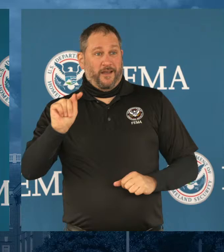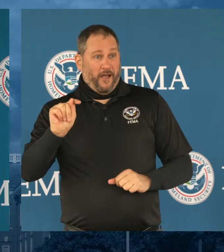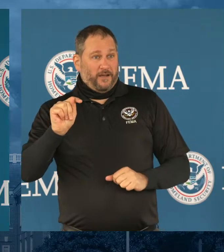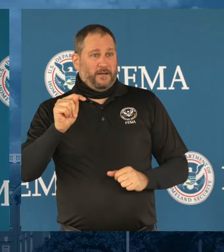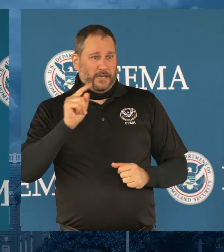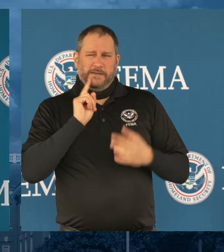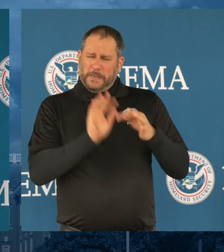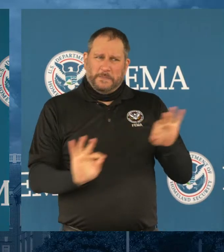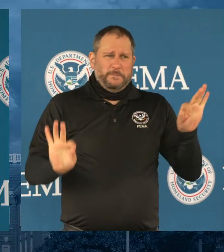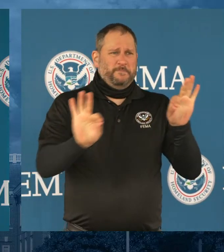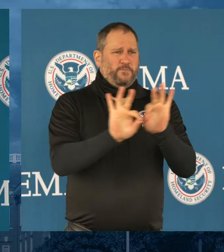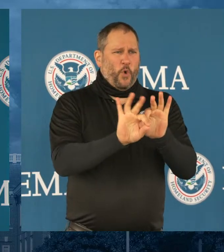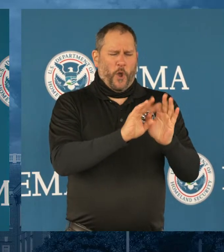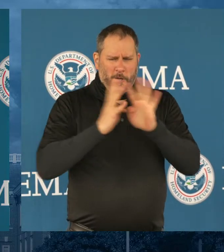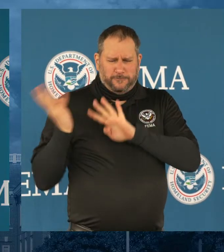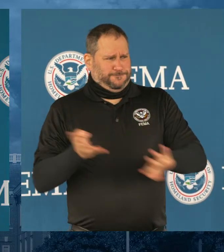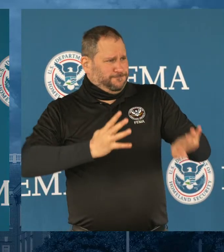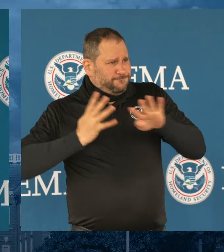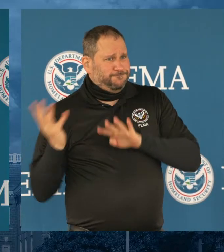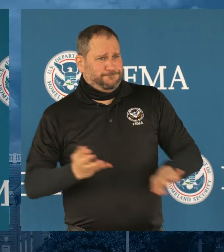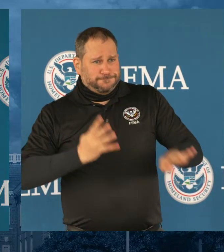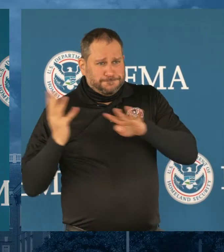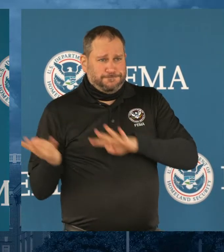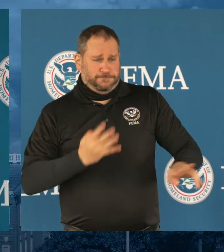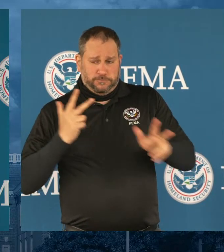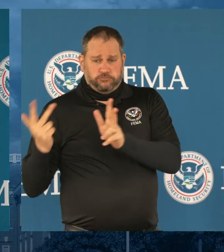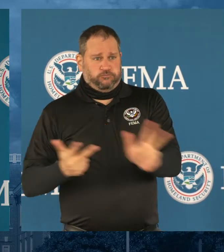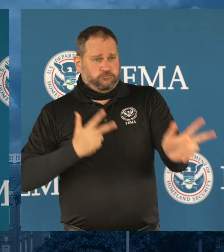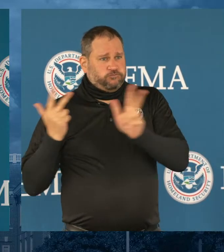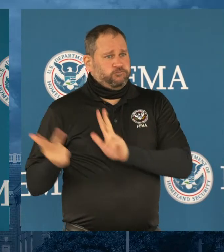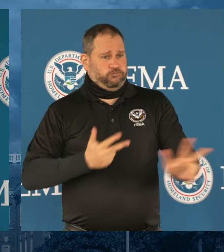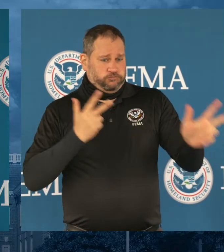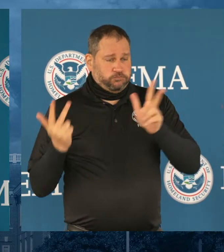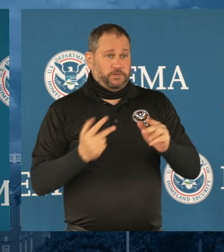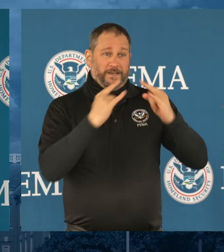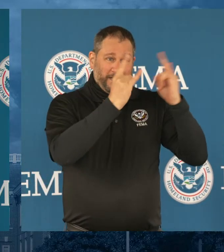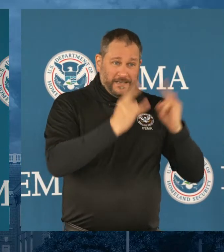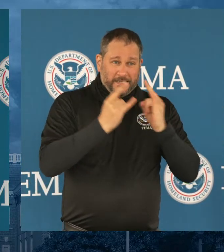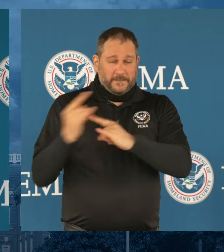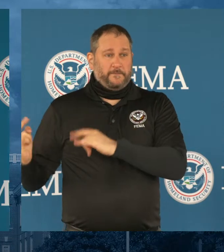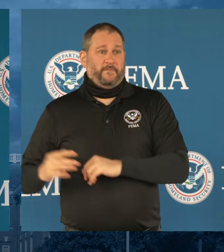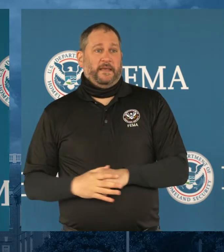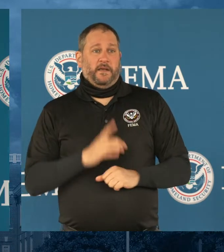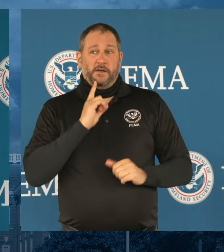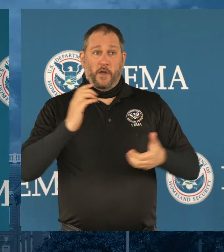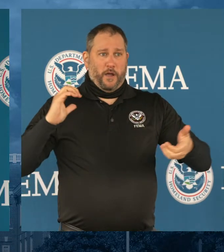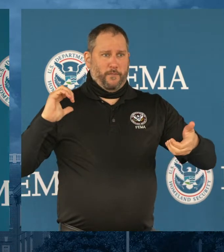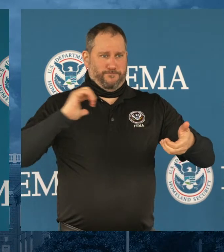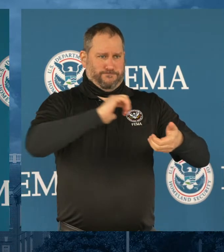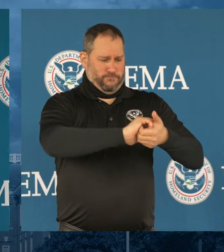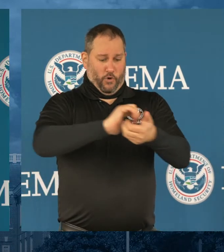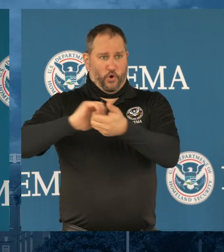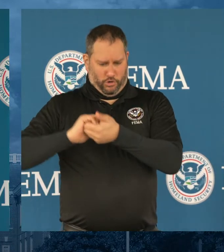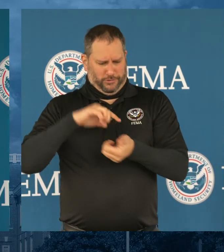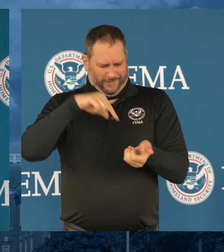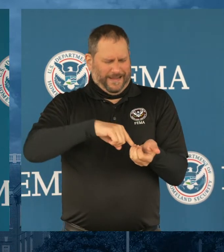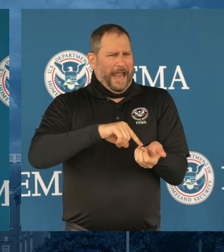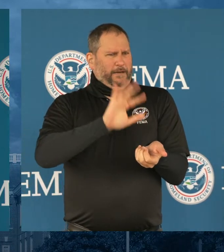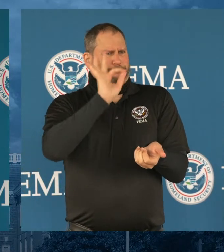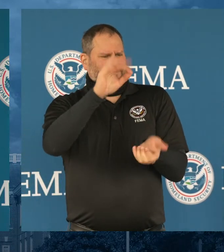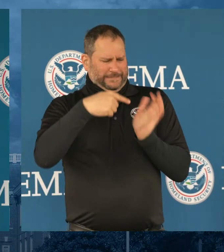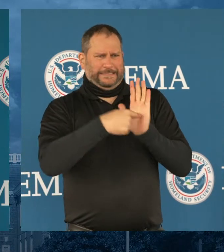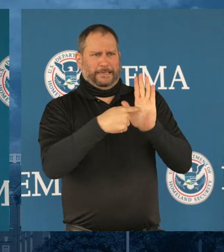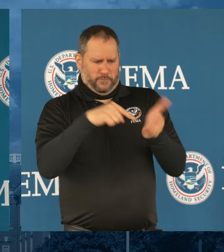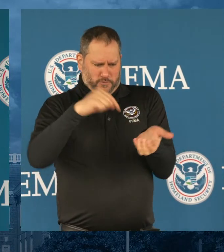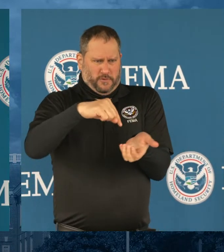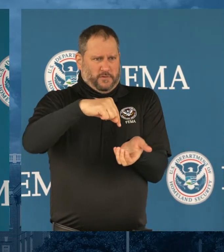through the lines and up to the tents. But this is a great example of what partnership should look like. Partnership